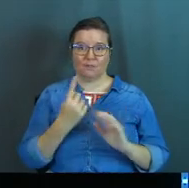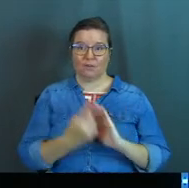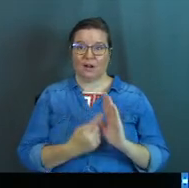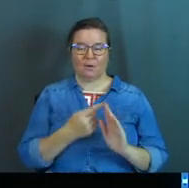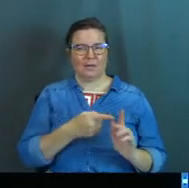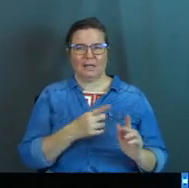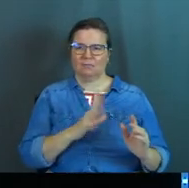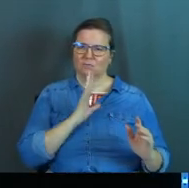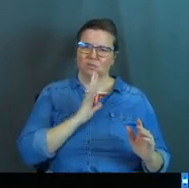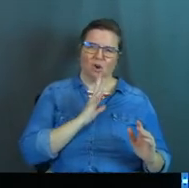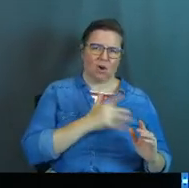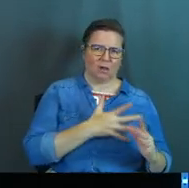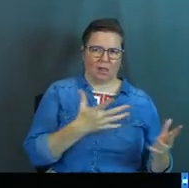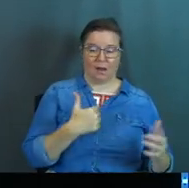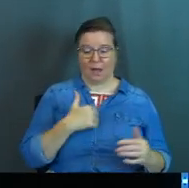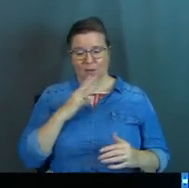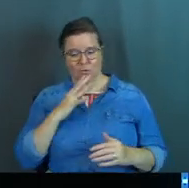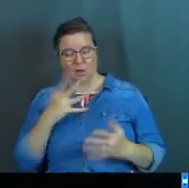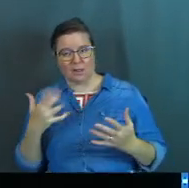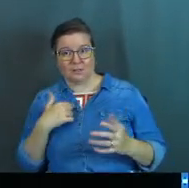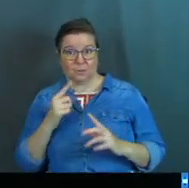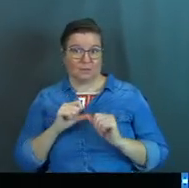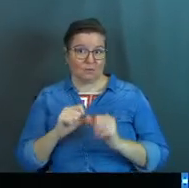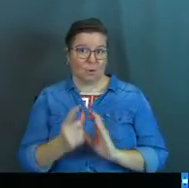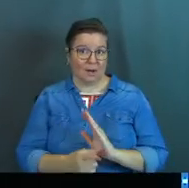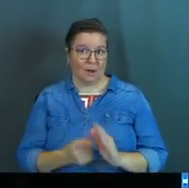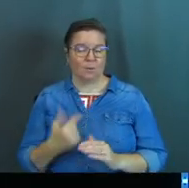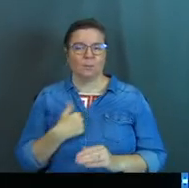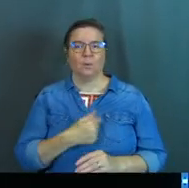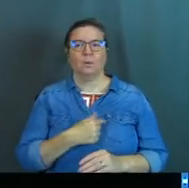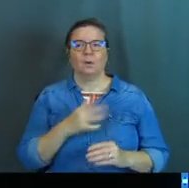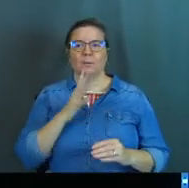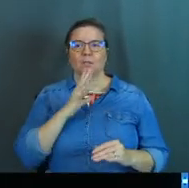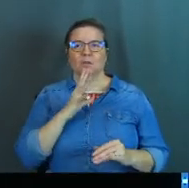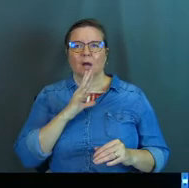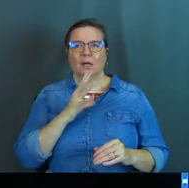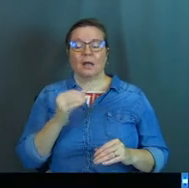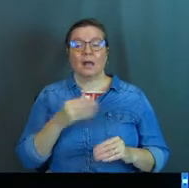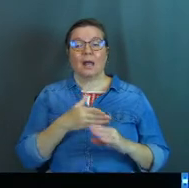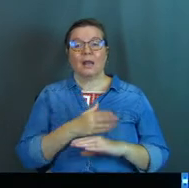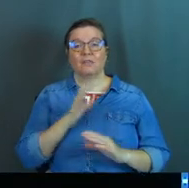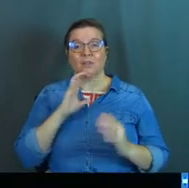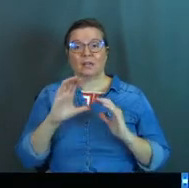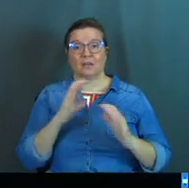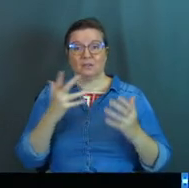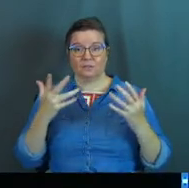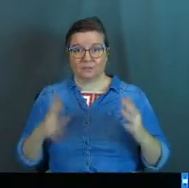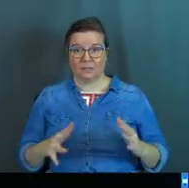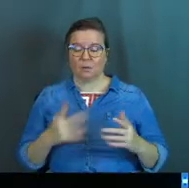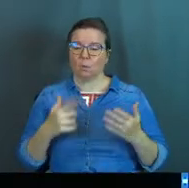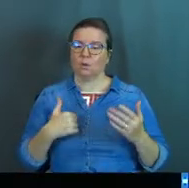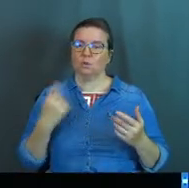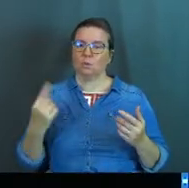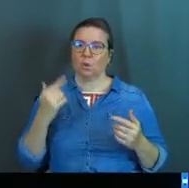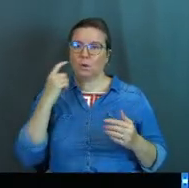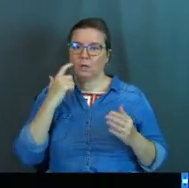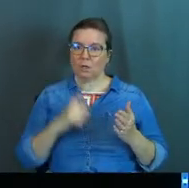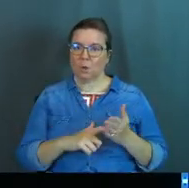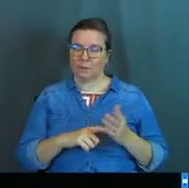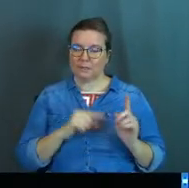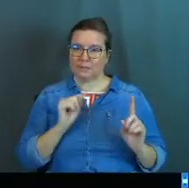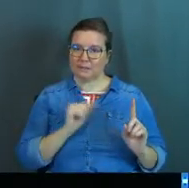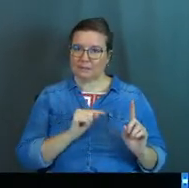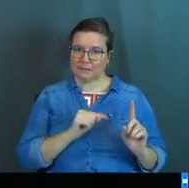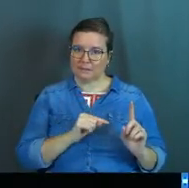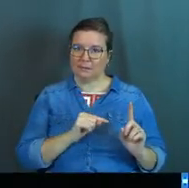hour. And he was a talker, and I'm a talker, by the way, so it could go an hour. But we'd be talking, and after the conversation was done, here's what you would always notice with